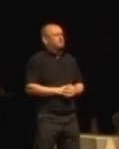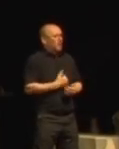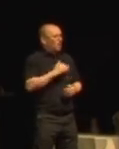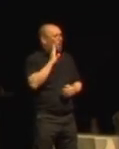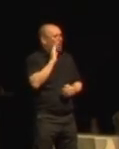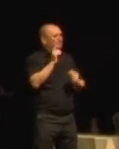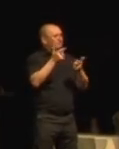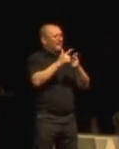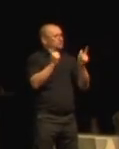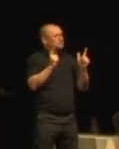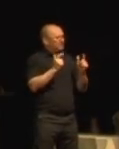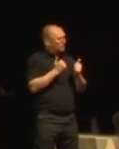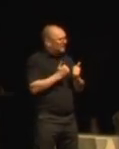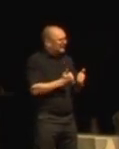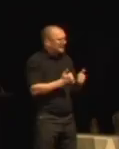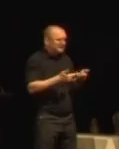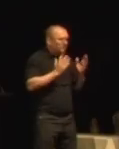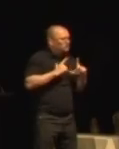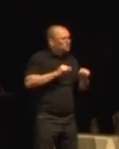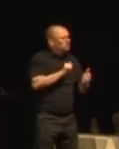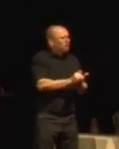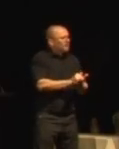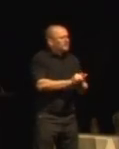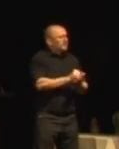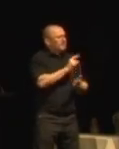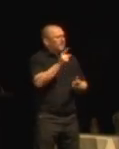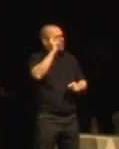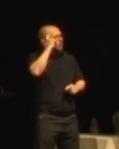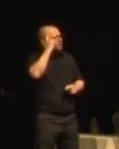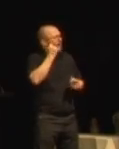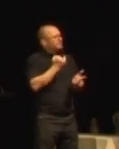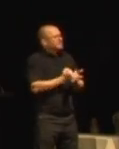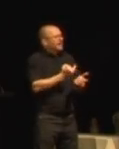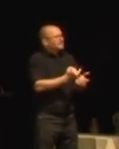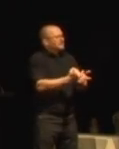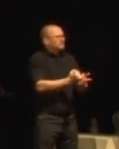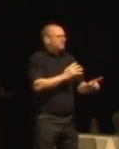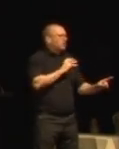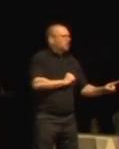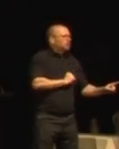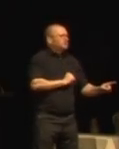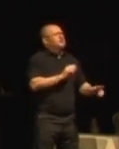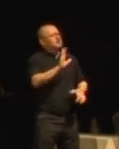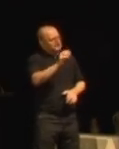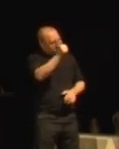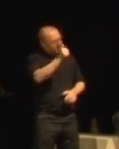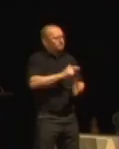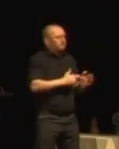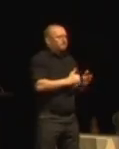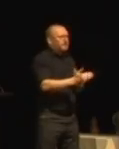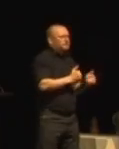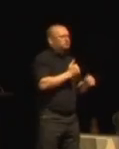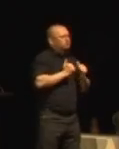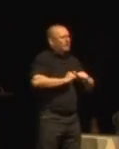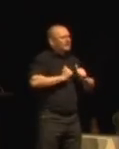make a mistake and hurt someone. So I organized some training to help our staff level up their knowledge and comfort in